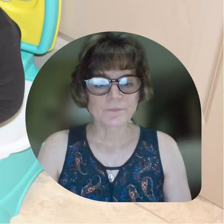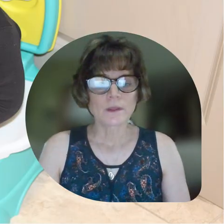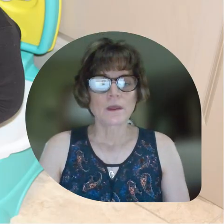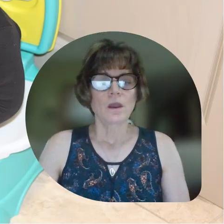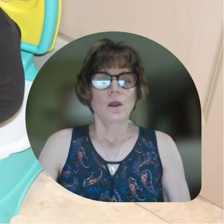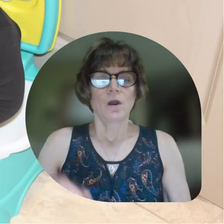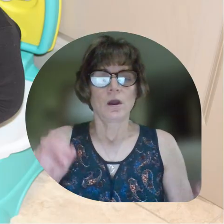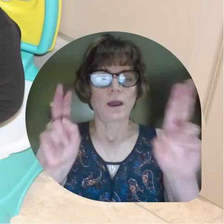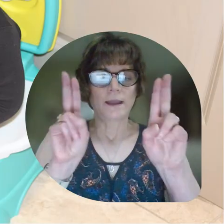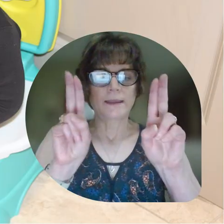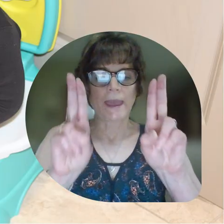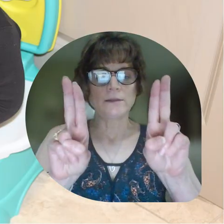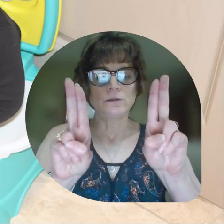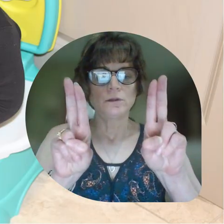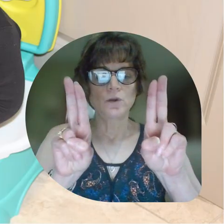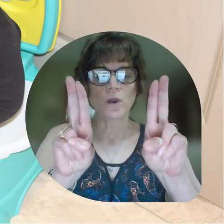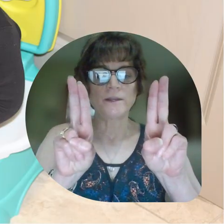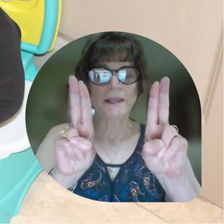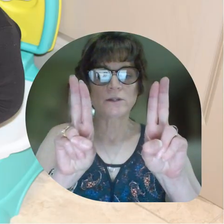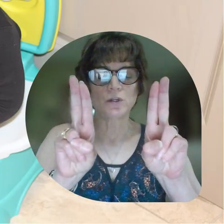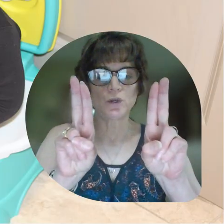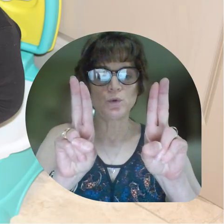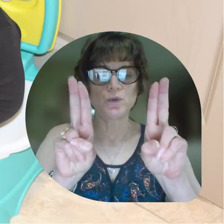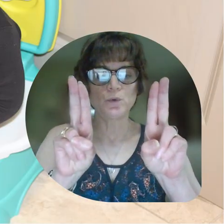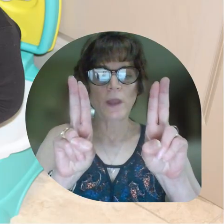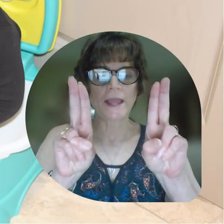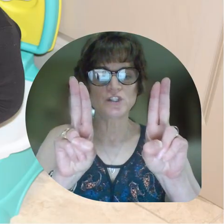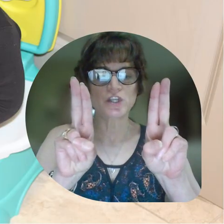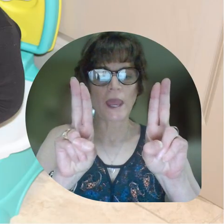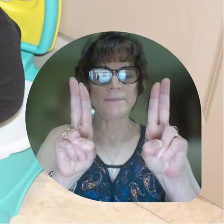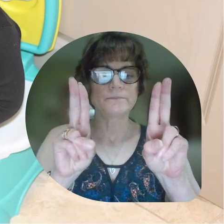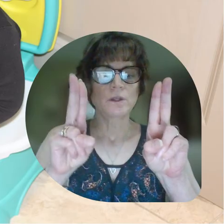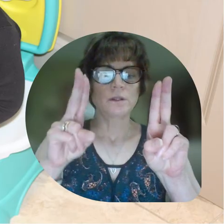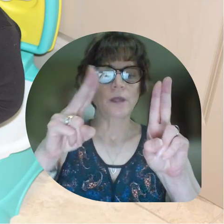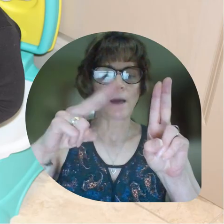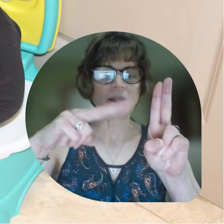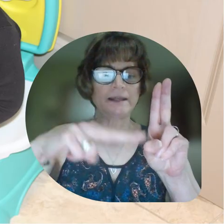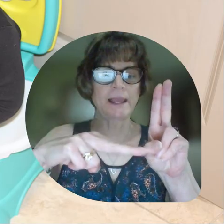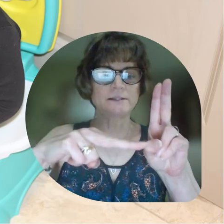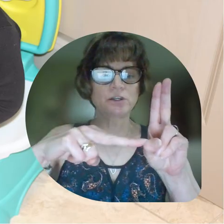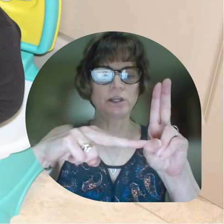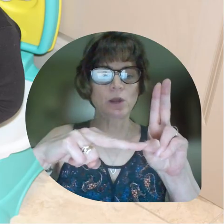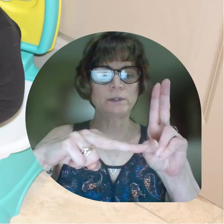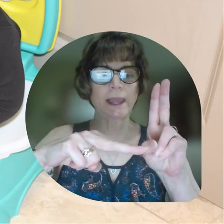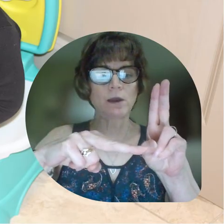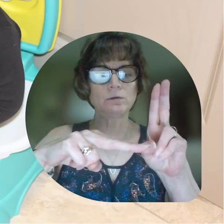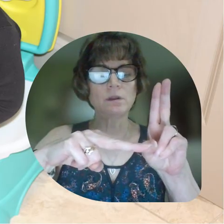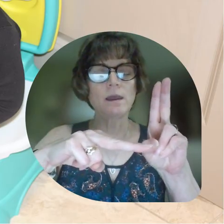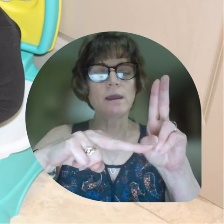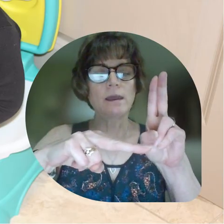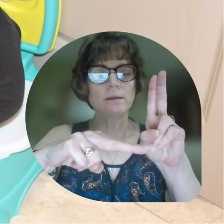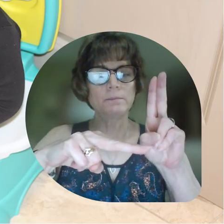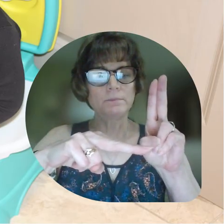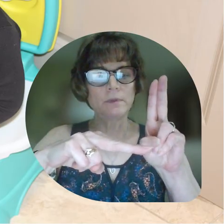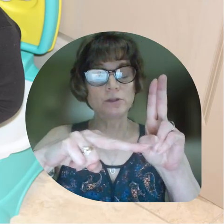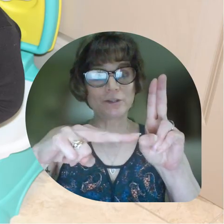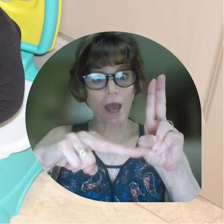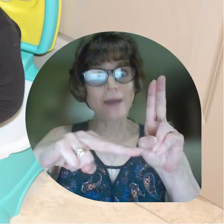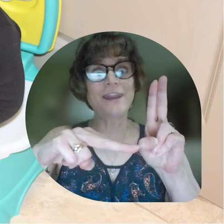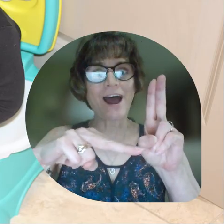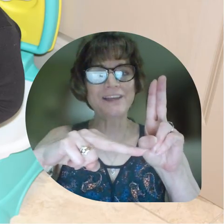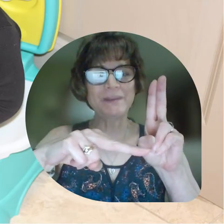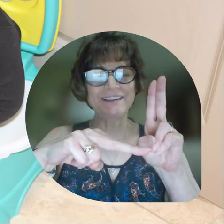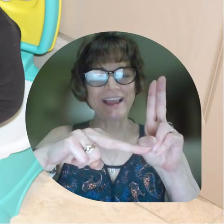Sit. Again, you're going to make 2 U hand shape. Dominant hand going to go down.